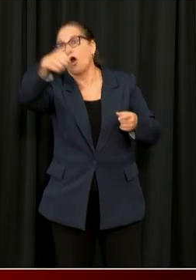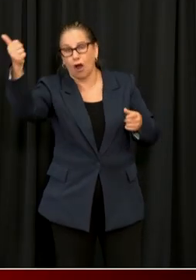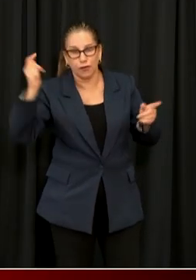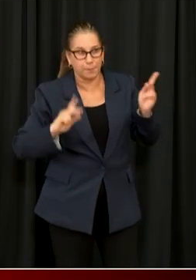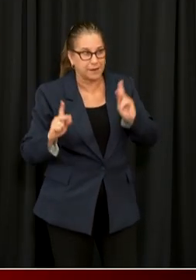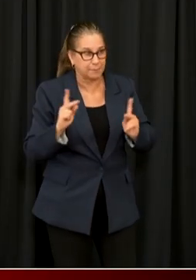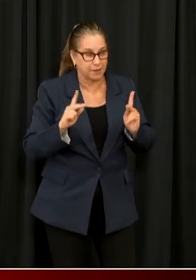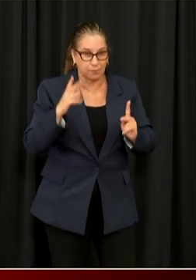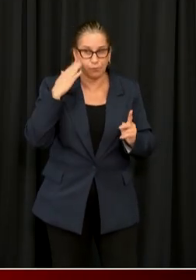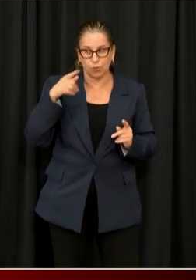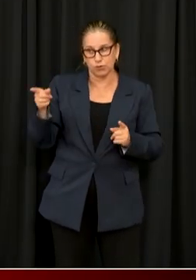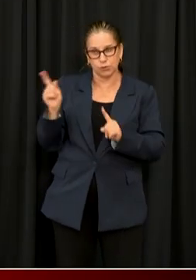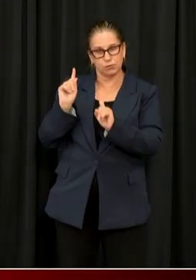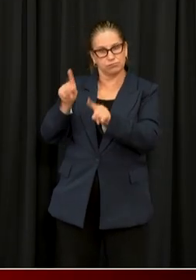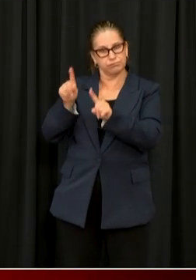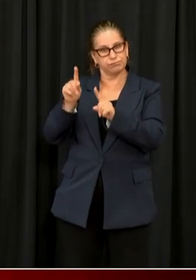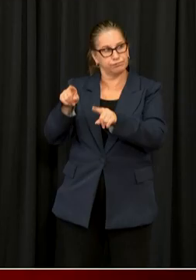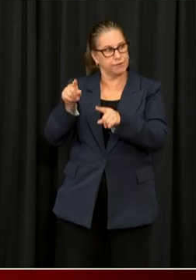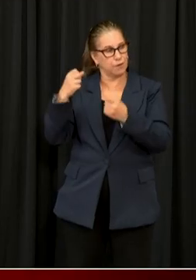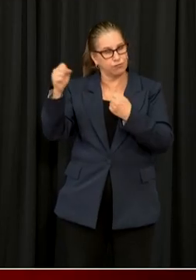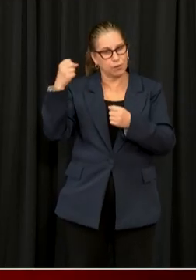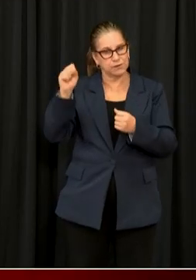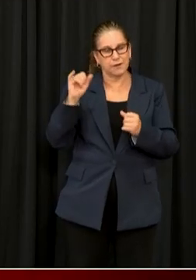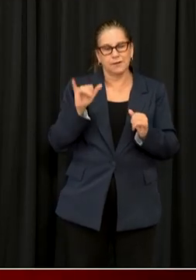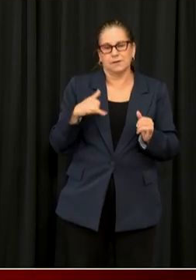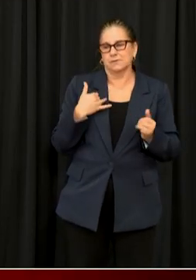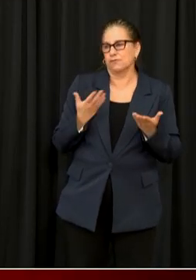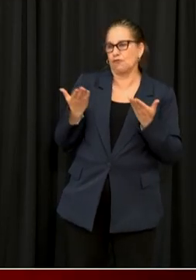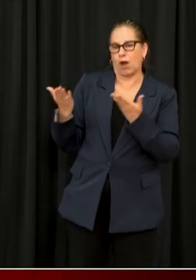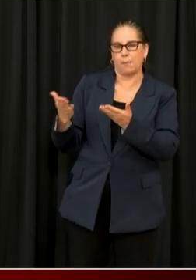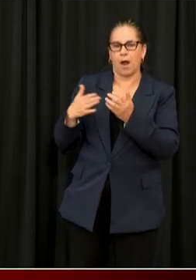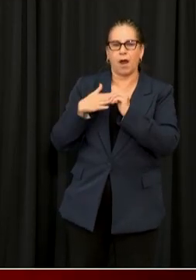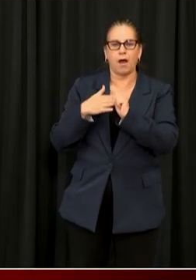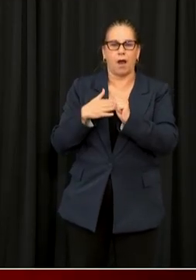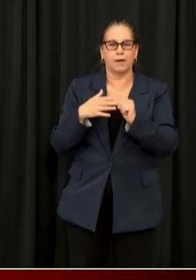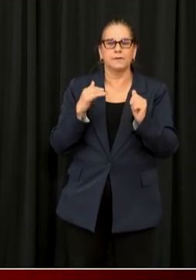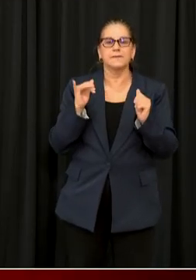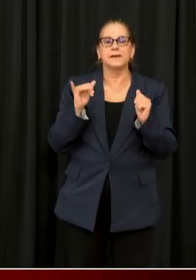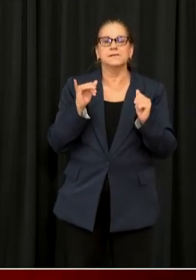afterward. So that is what we can do from a public health perspective to